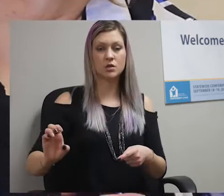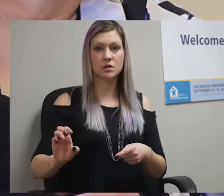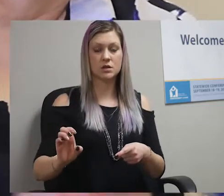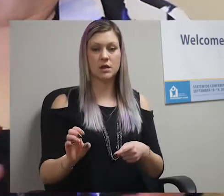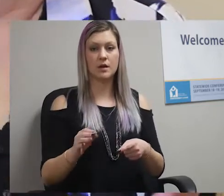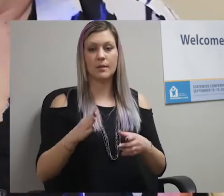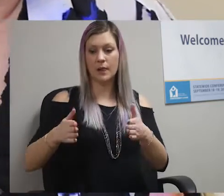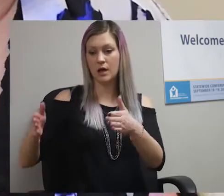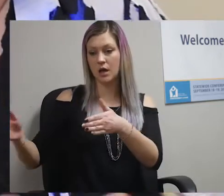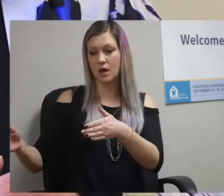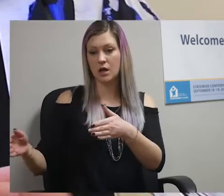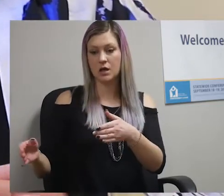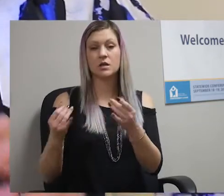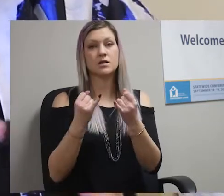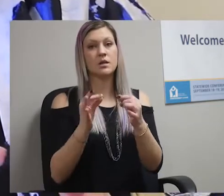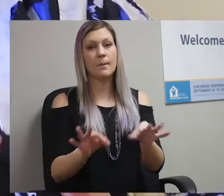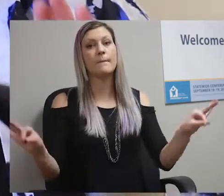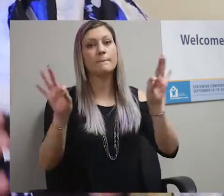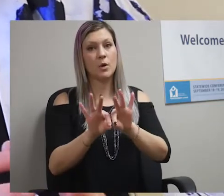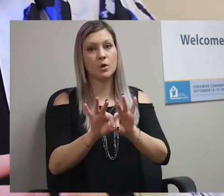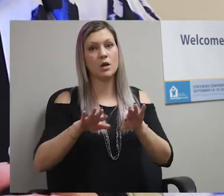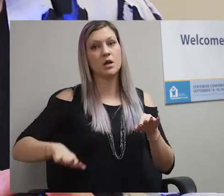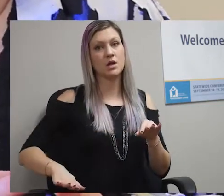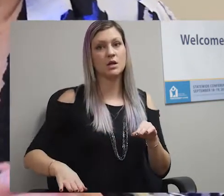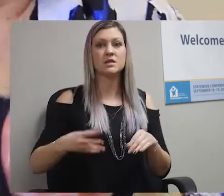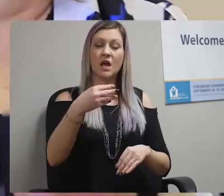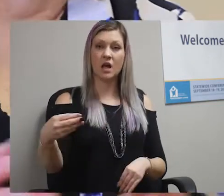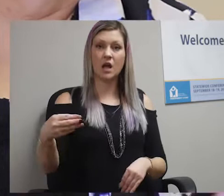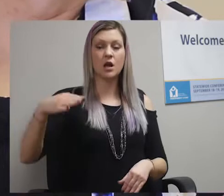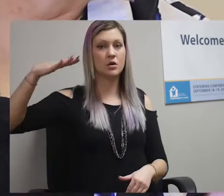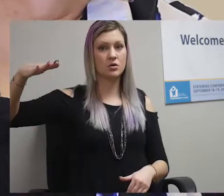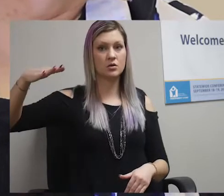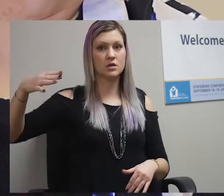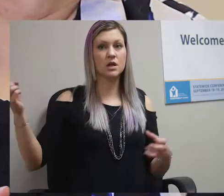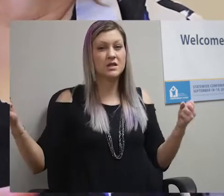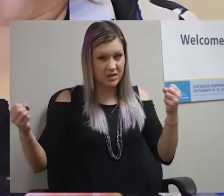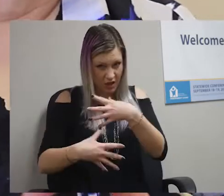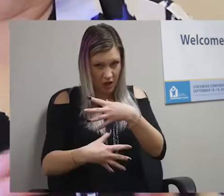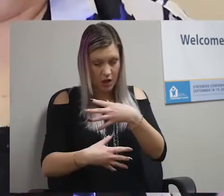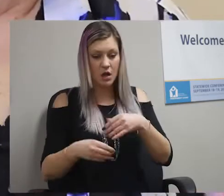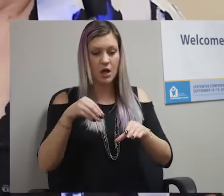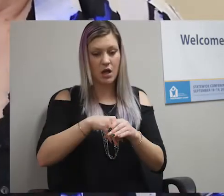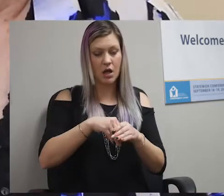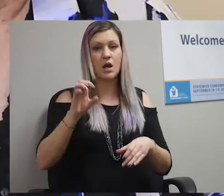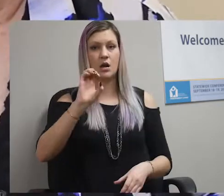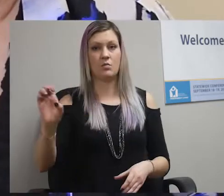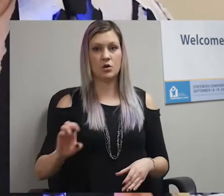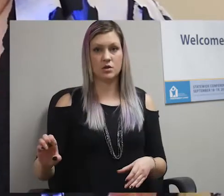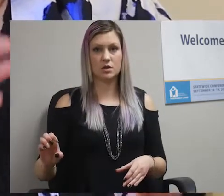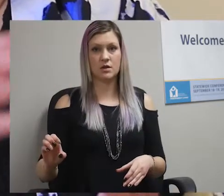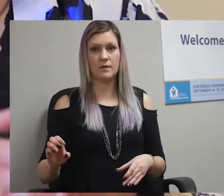practice drills. This is so important because kids, like adults, become very fearful in an emergency. It doesn't matter what the emergency